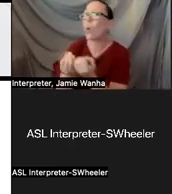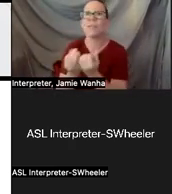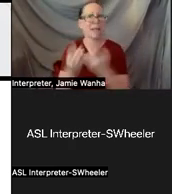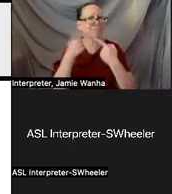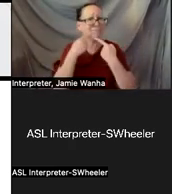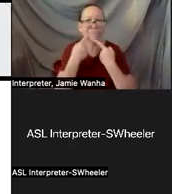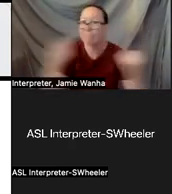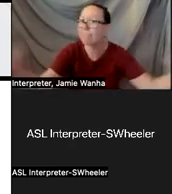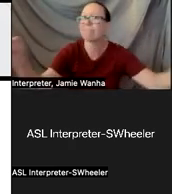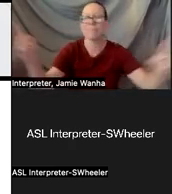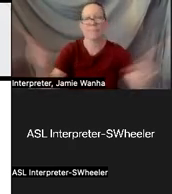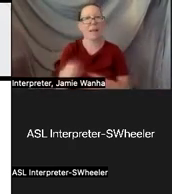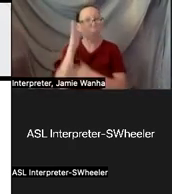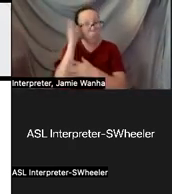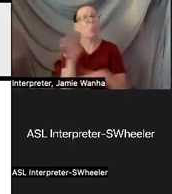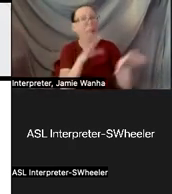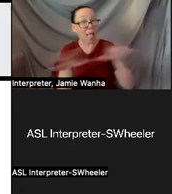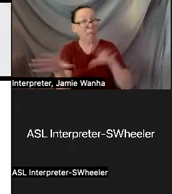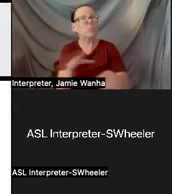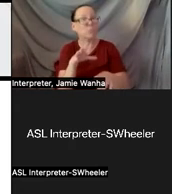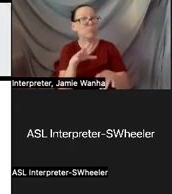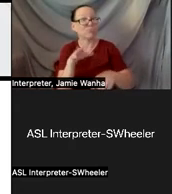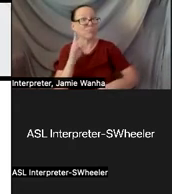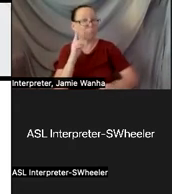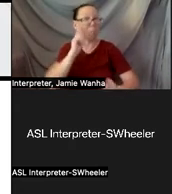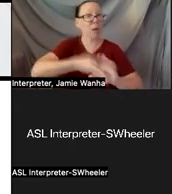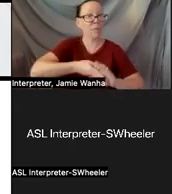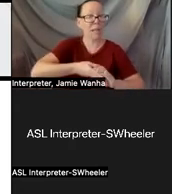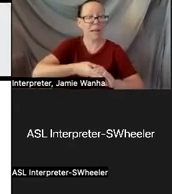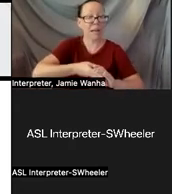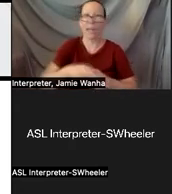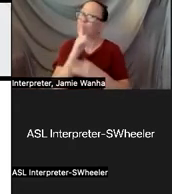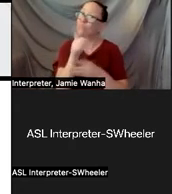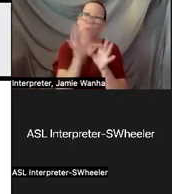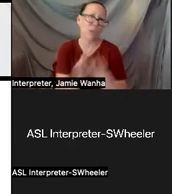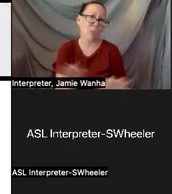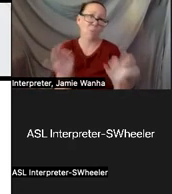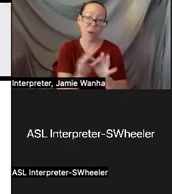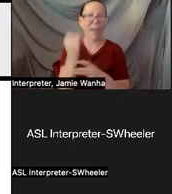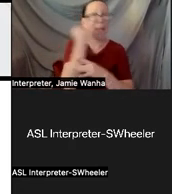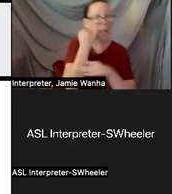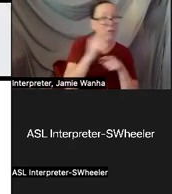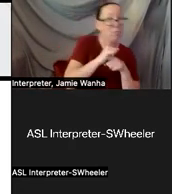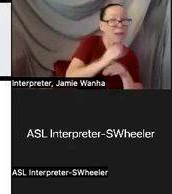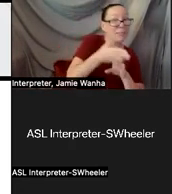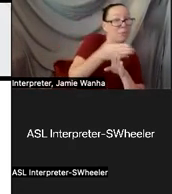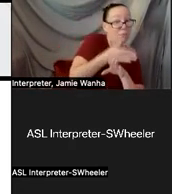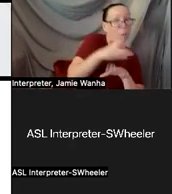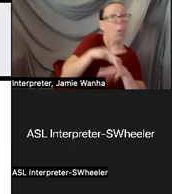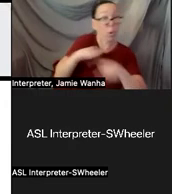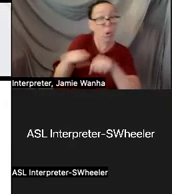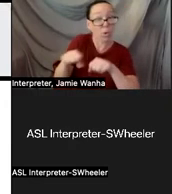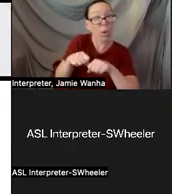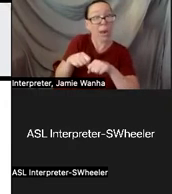this and really do it. It really does make a difference for when the earthquake does happen that people have practiced it in advance. And we do have